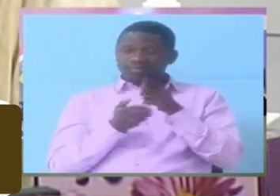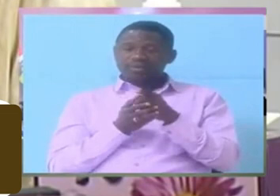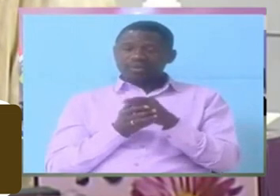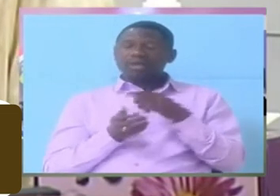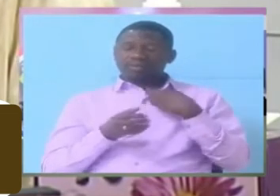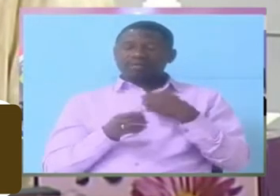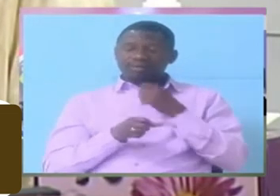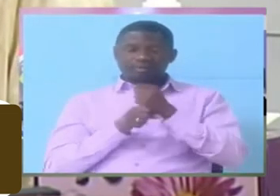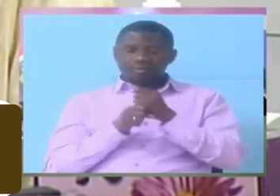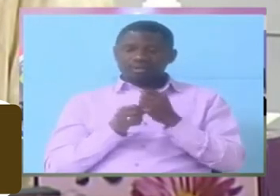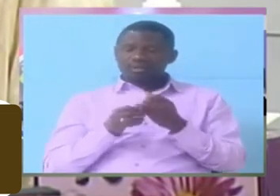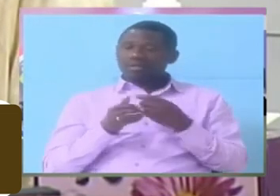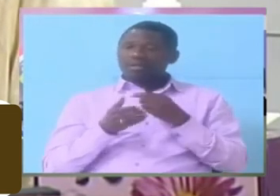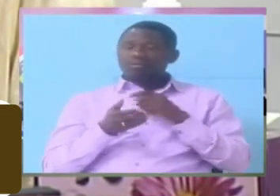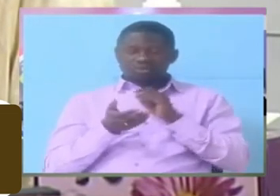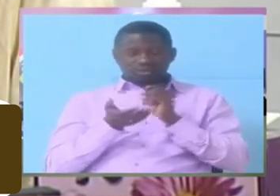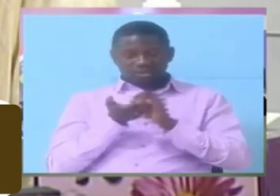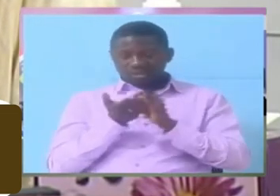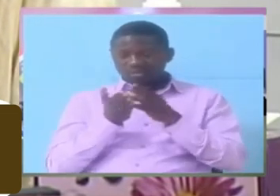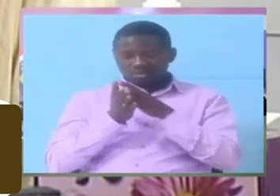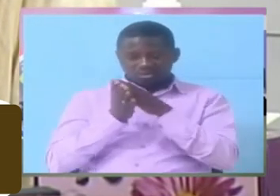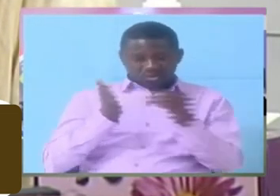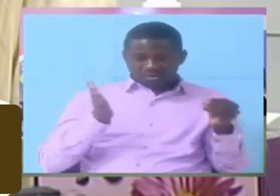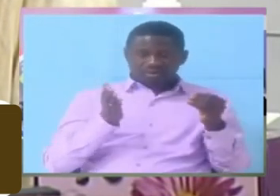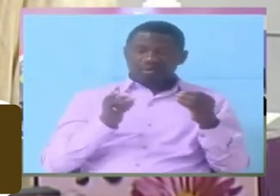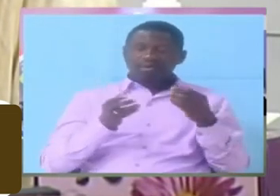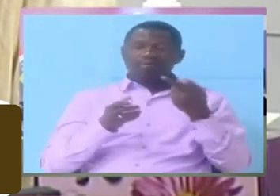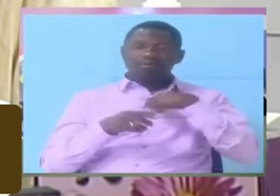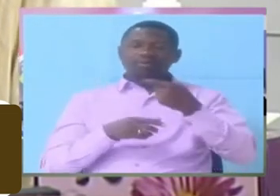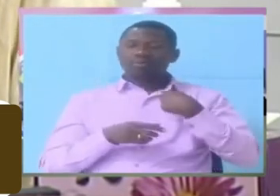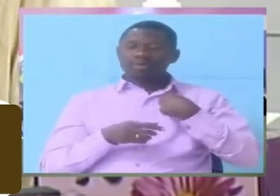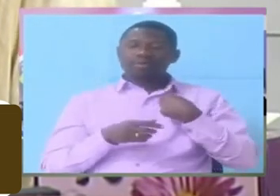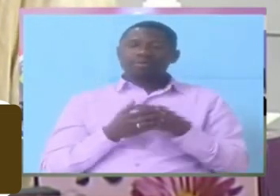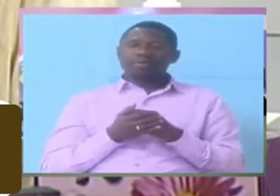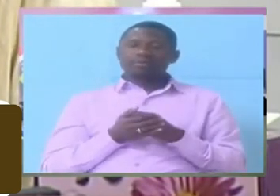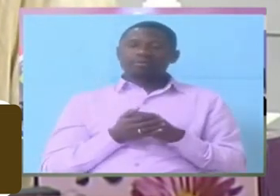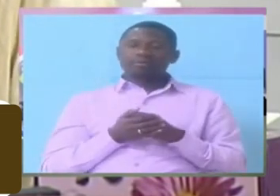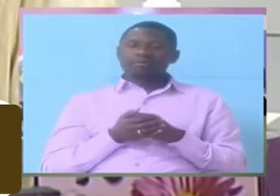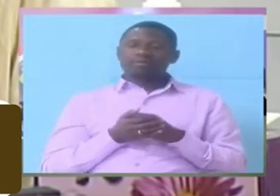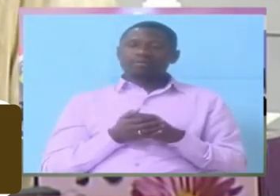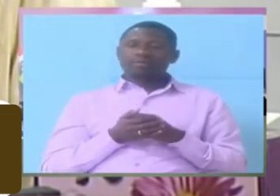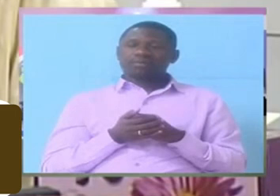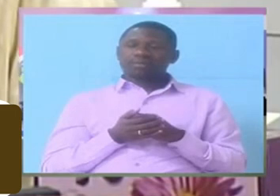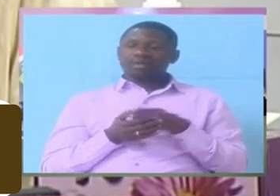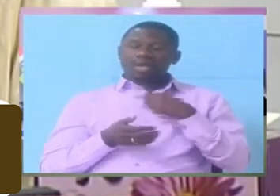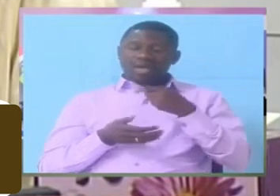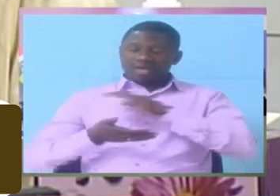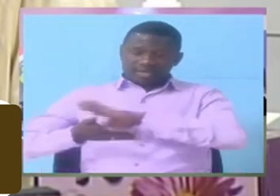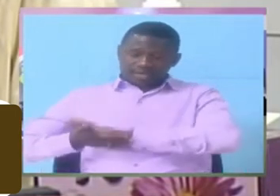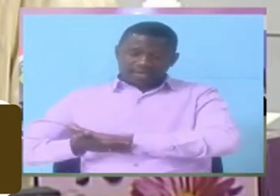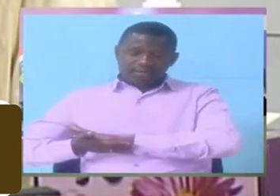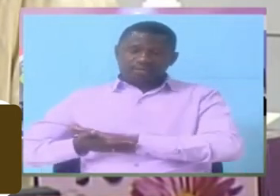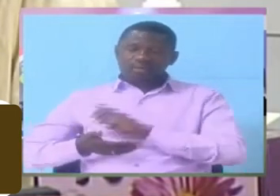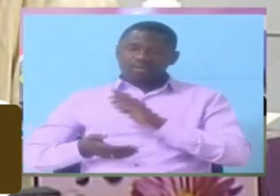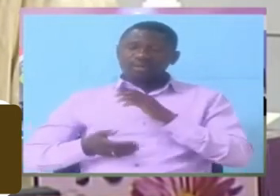for me. Tumolang ay ko dolu safe ke bondi diary nyin kono. I kept that. That is this just a day or two before the arrival of the